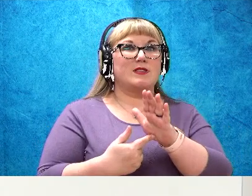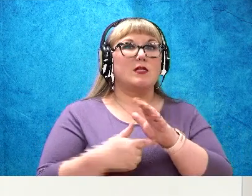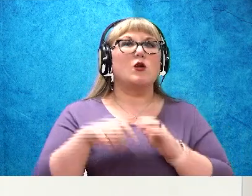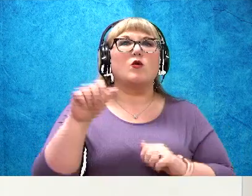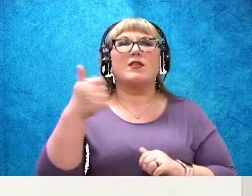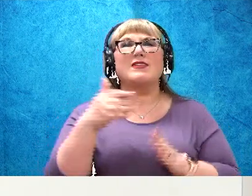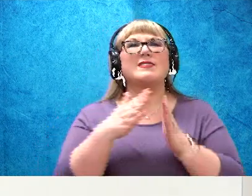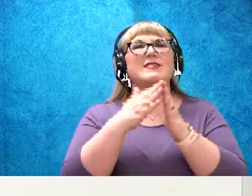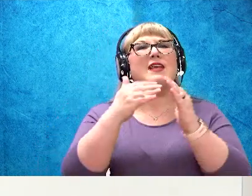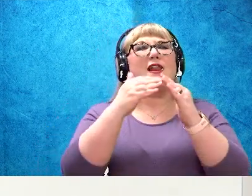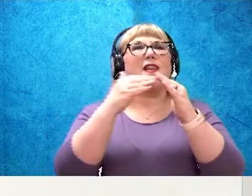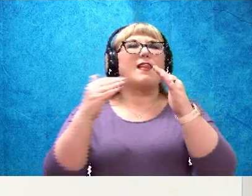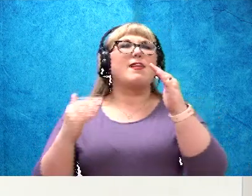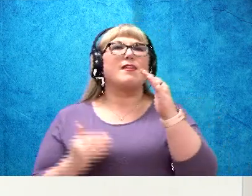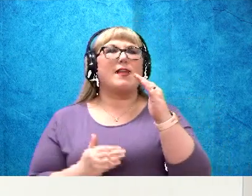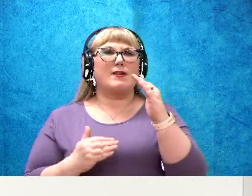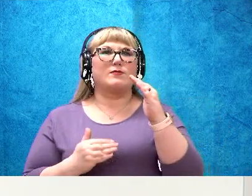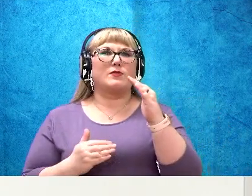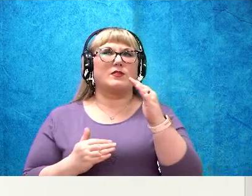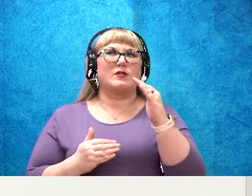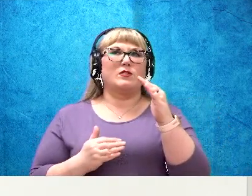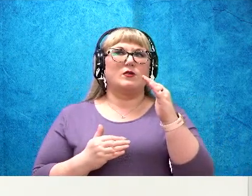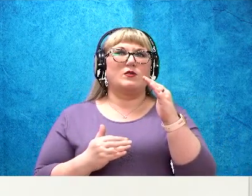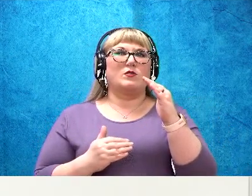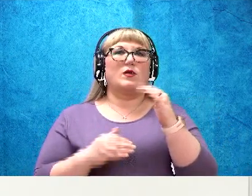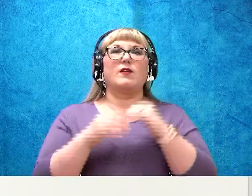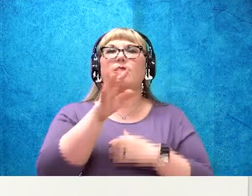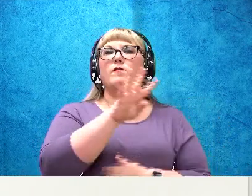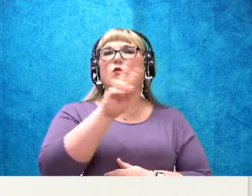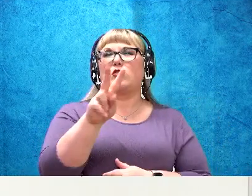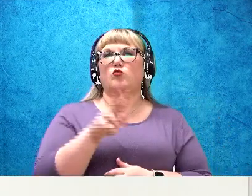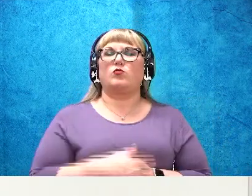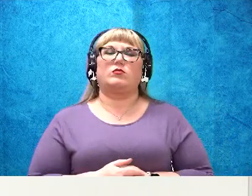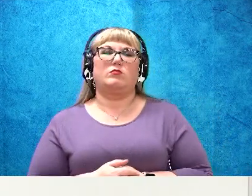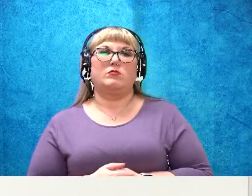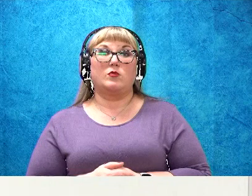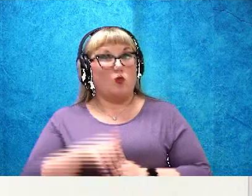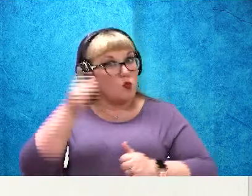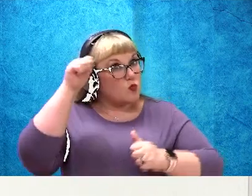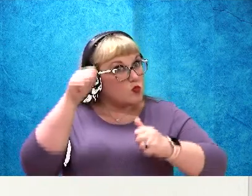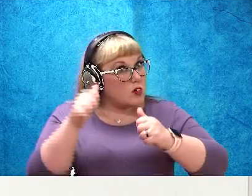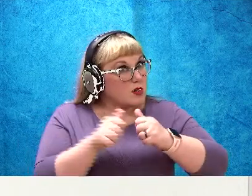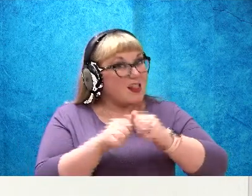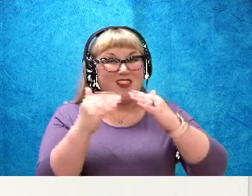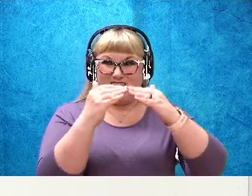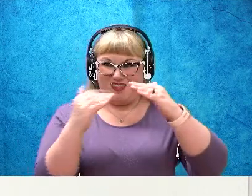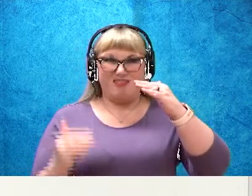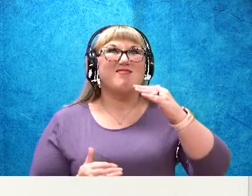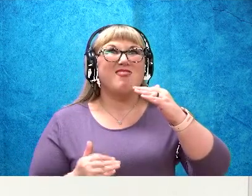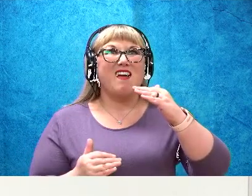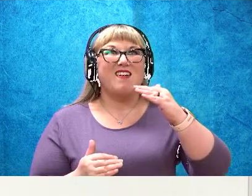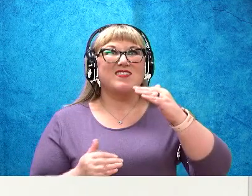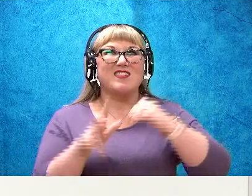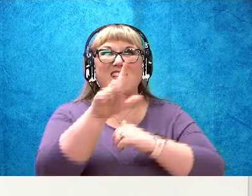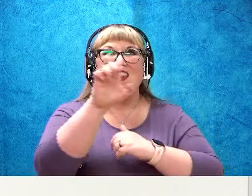10 less than 42? Remember, the word less